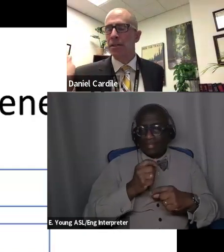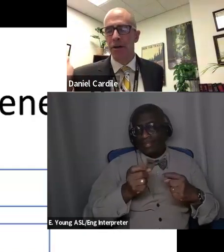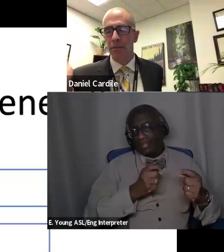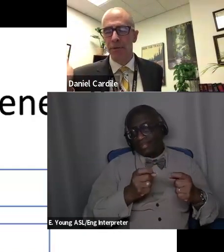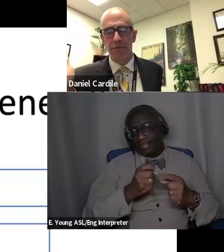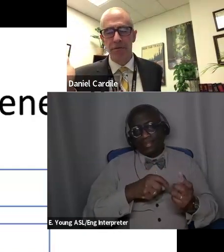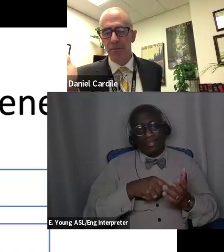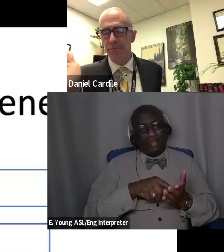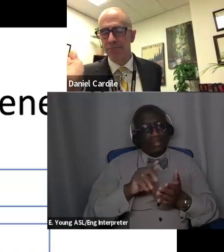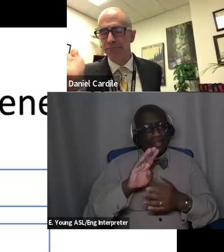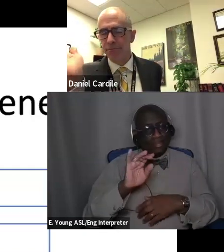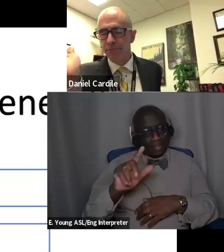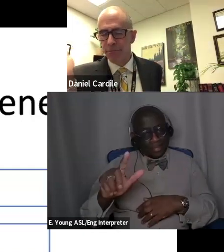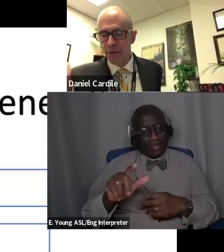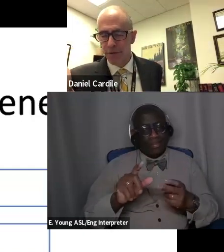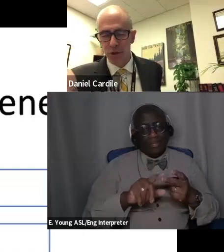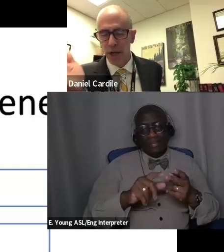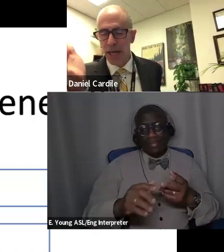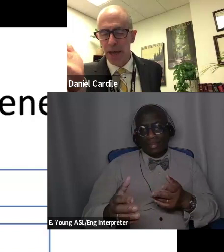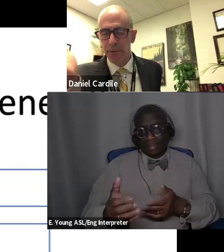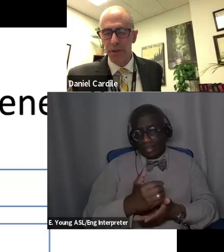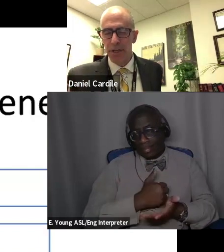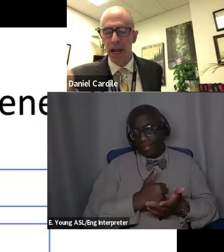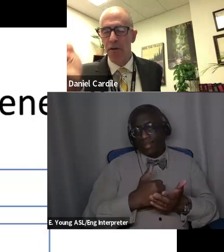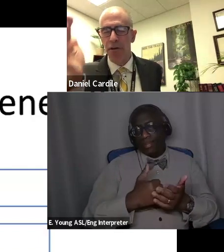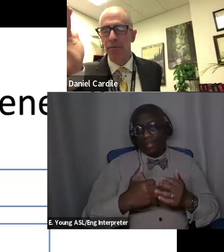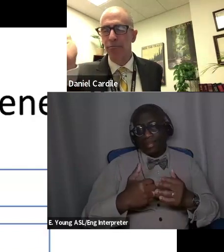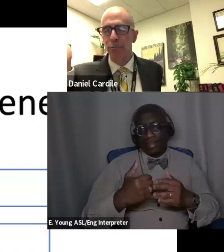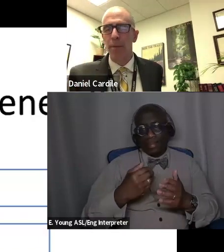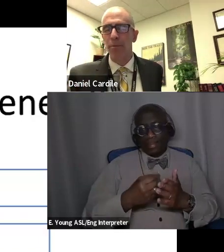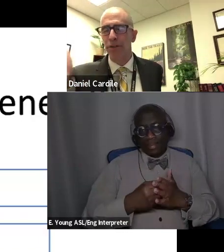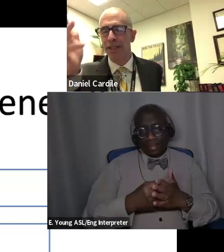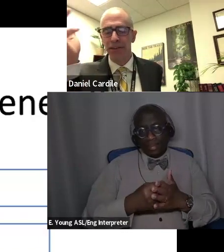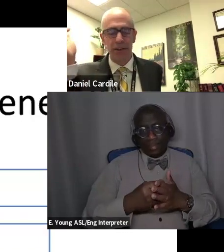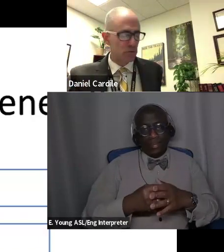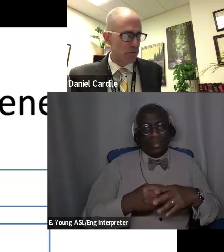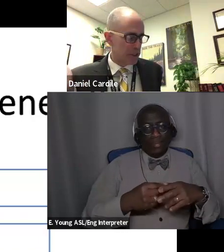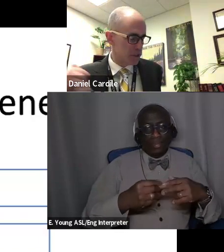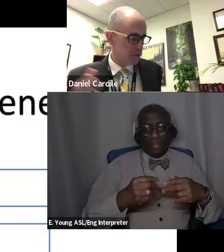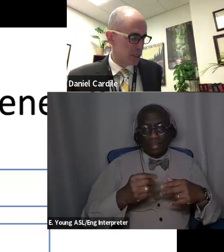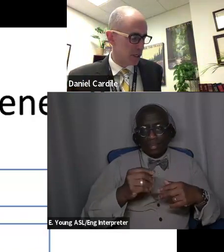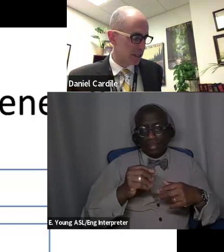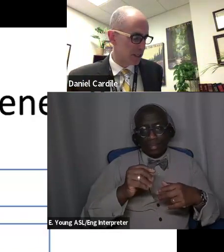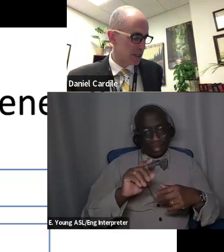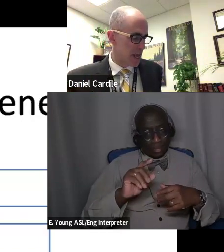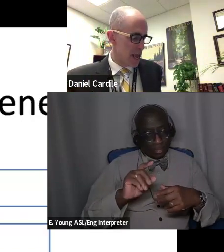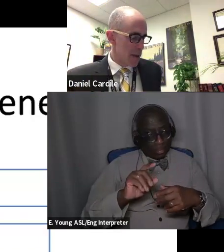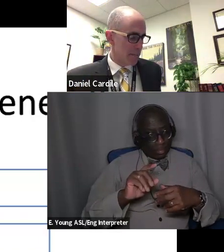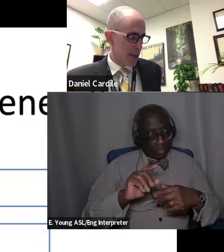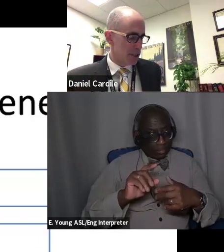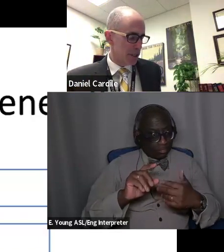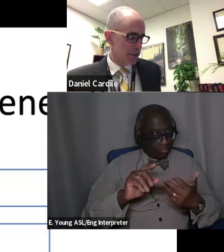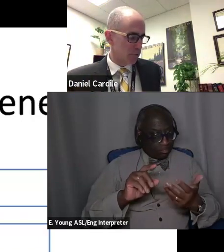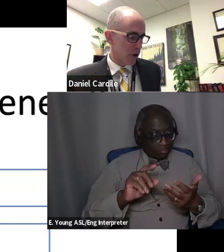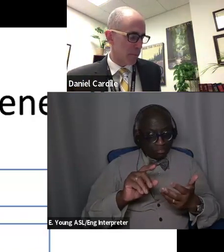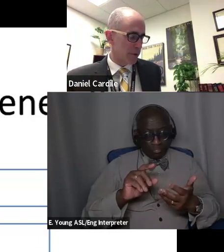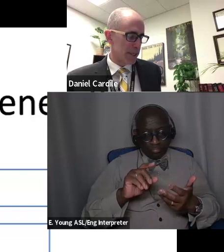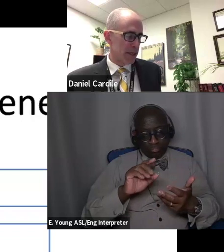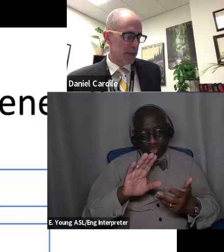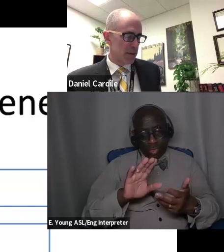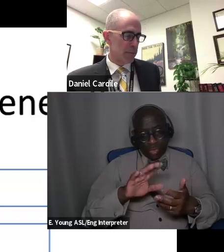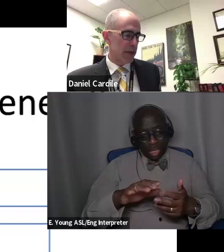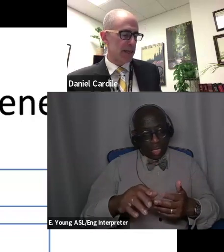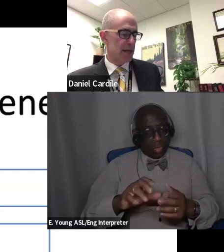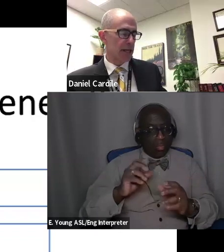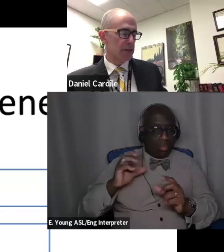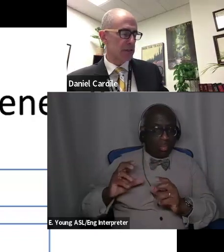collecting income, if your child happens to inherit property and there's rents to be collected, managing that